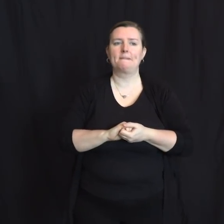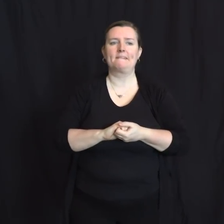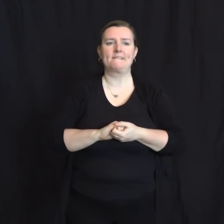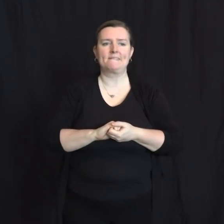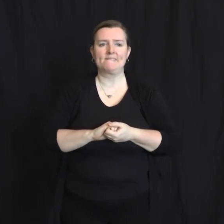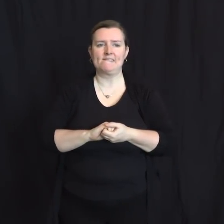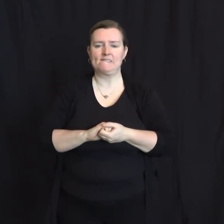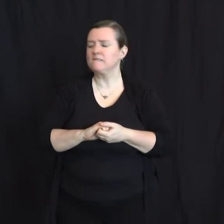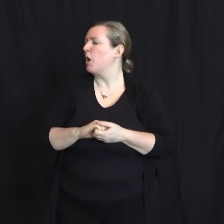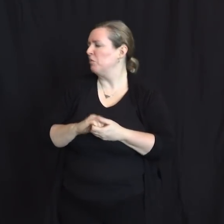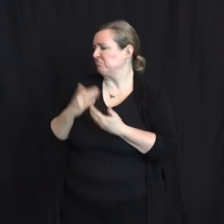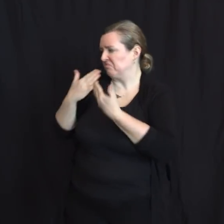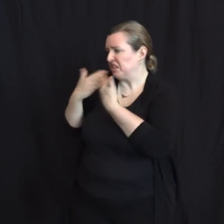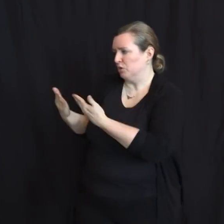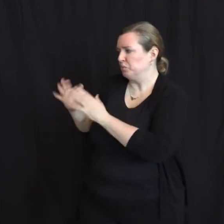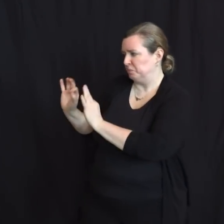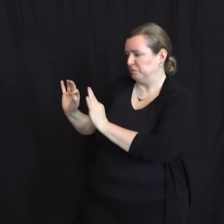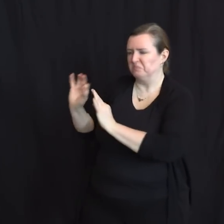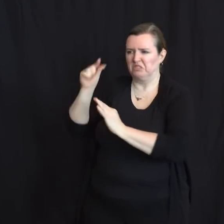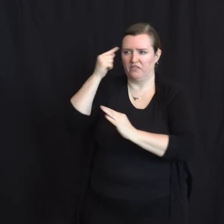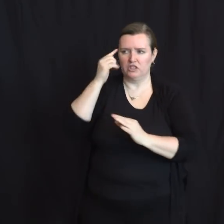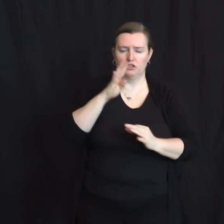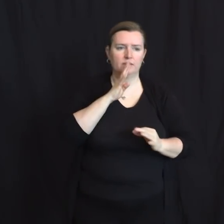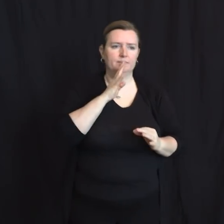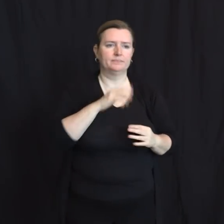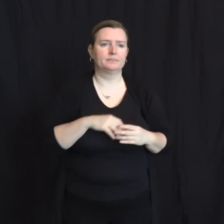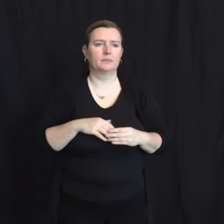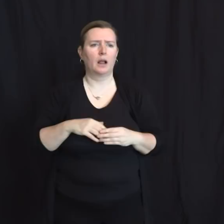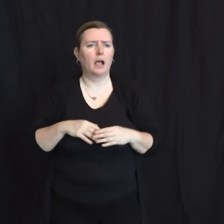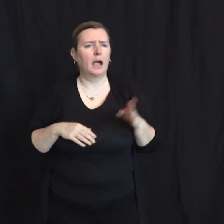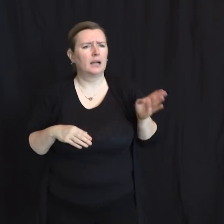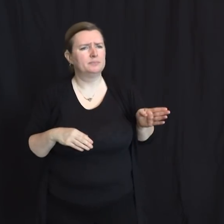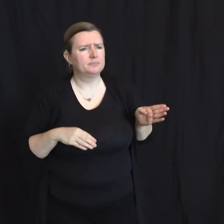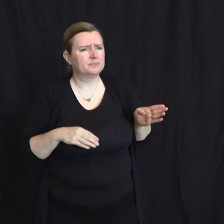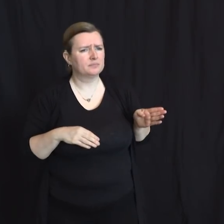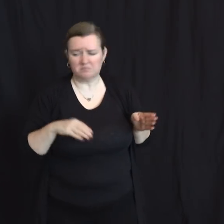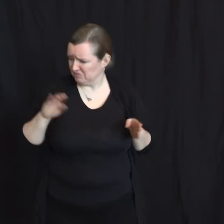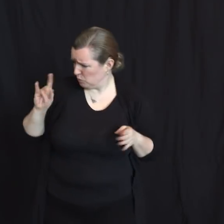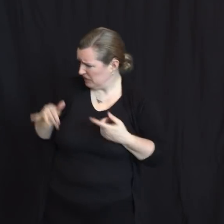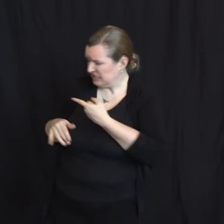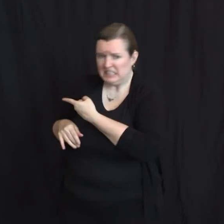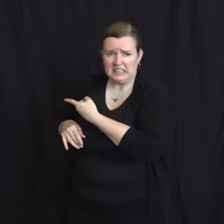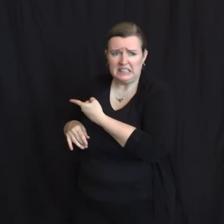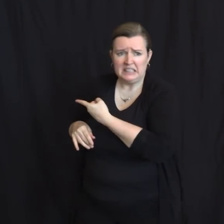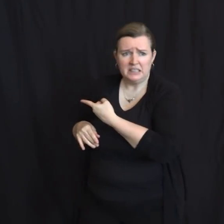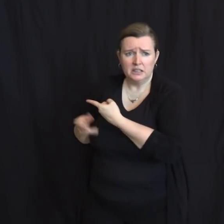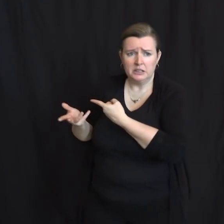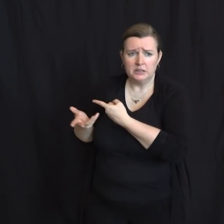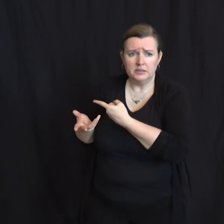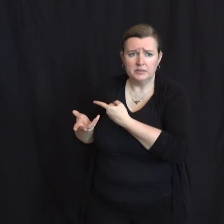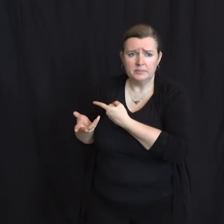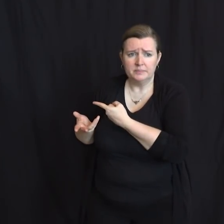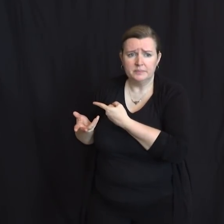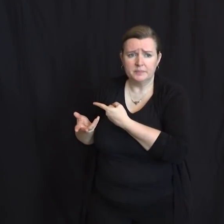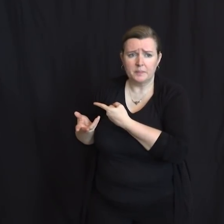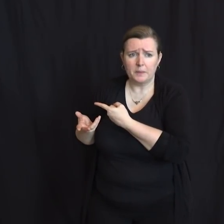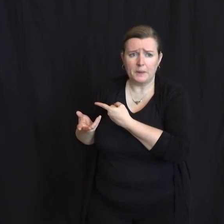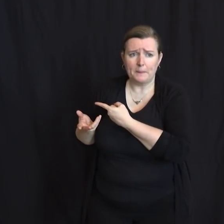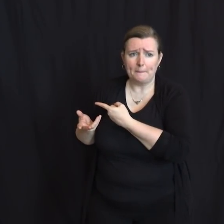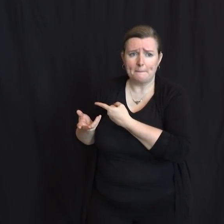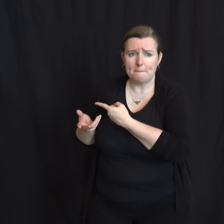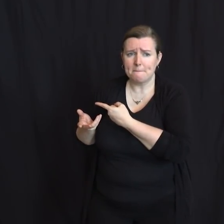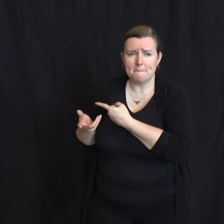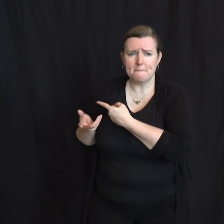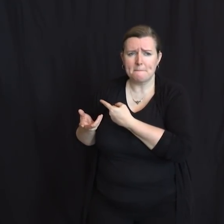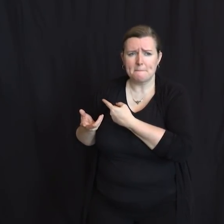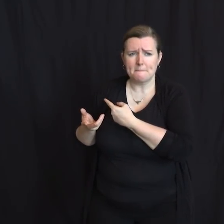that. Brian, maybe also Christina on this one, and Judy. how big, I know your nose is pressed to the